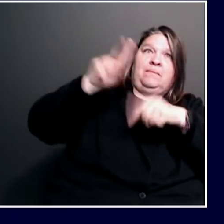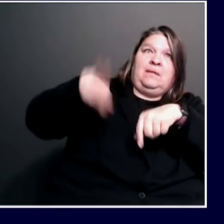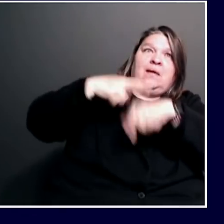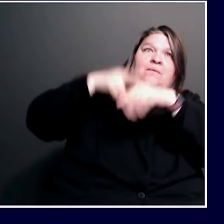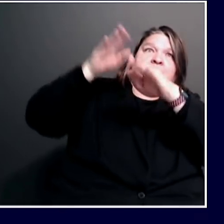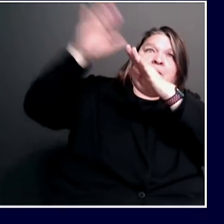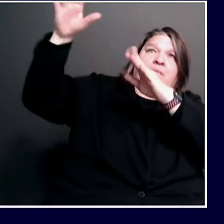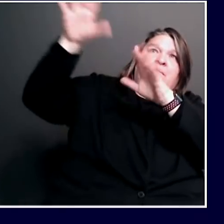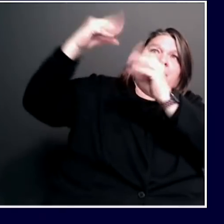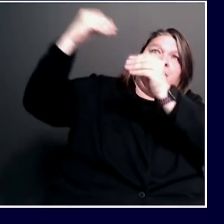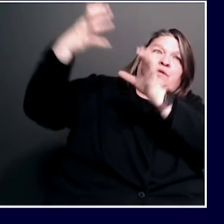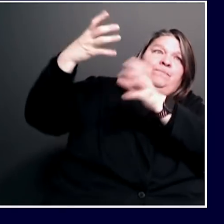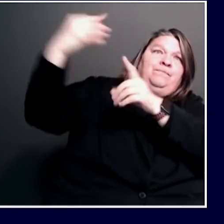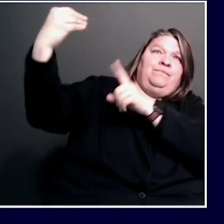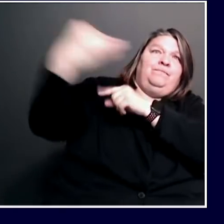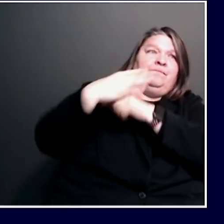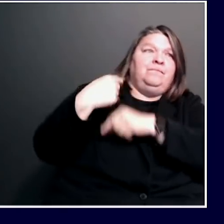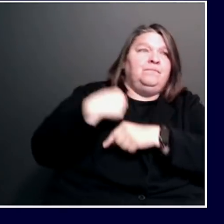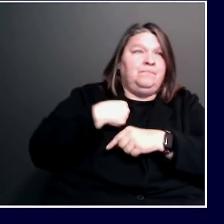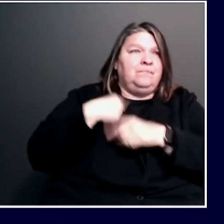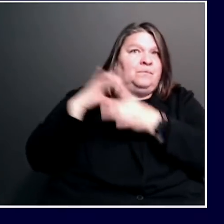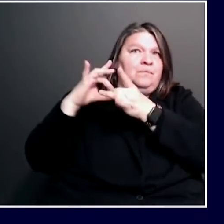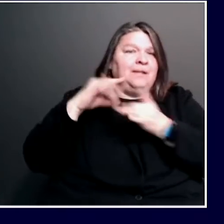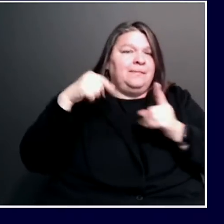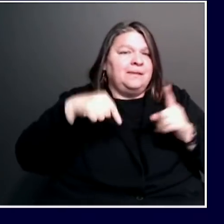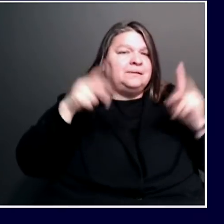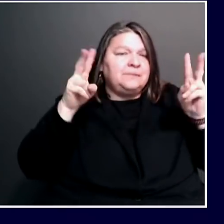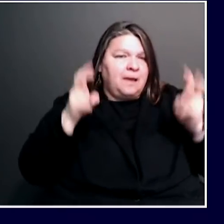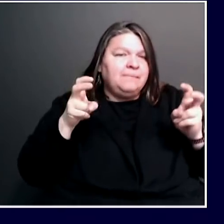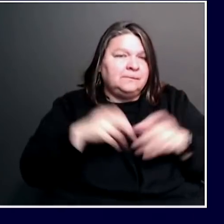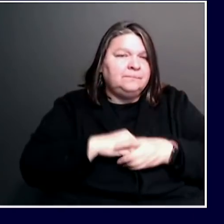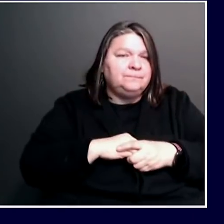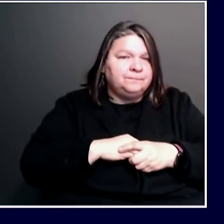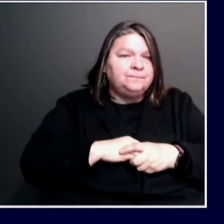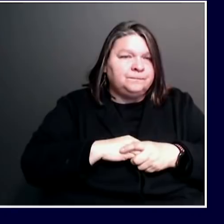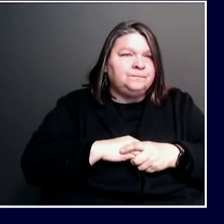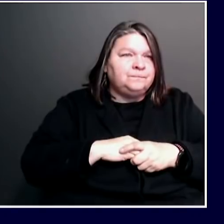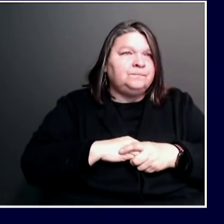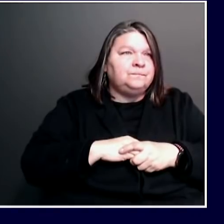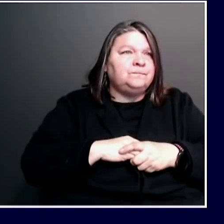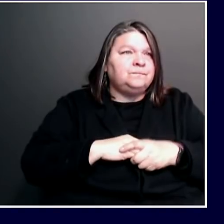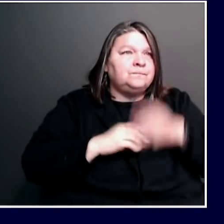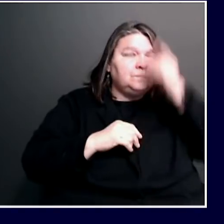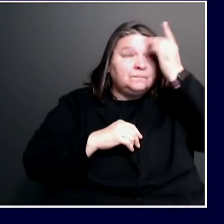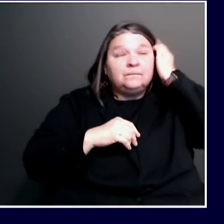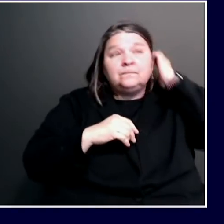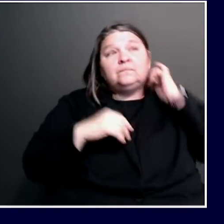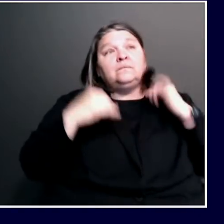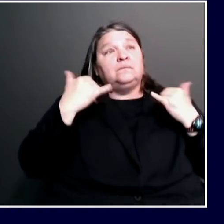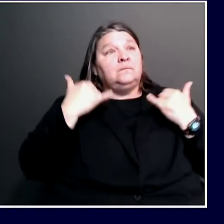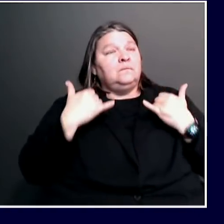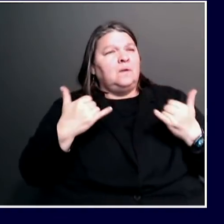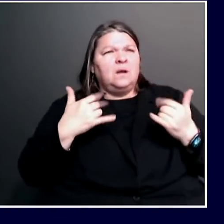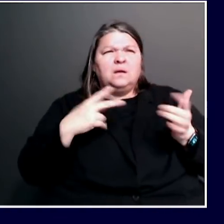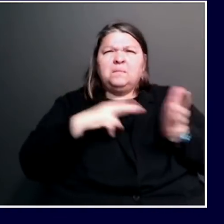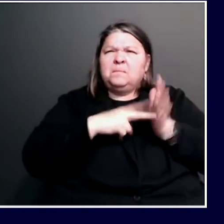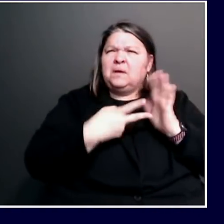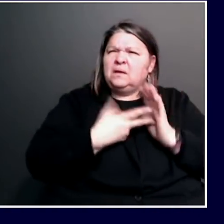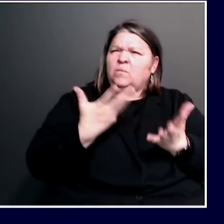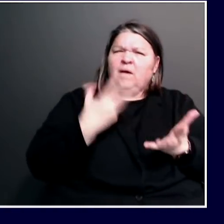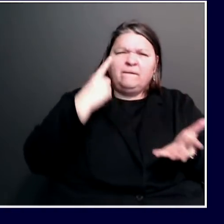last week on this exact topic. So what does all of this mean for you? What does the suspension of